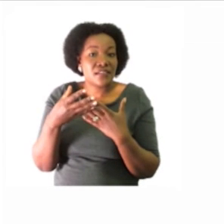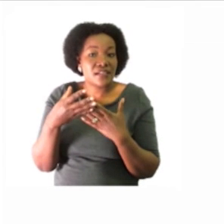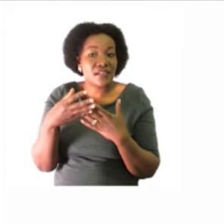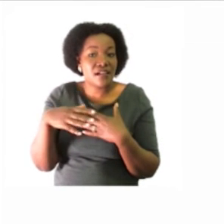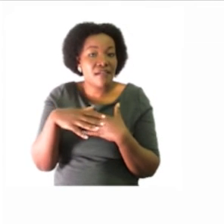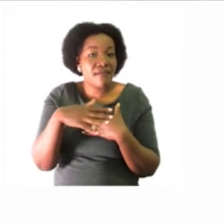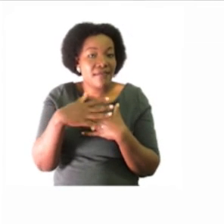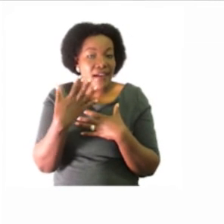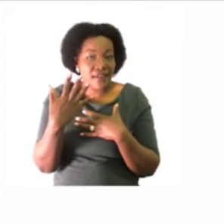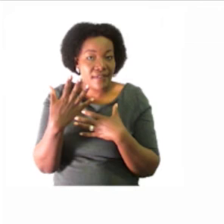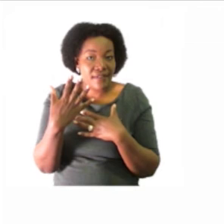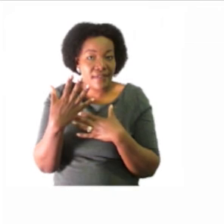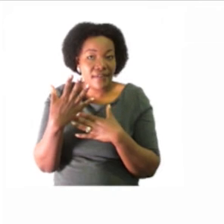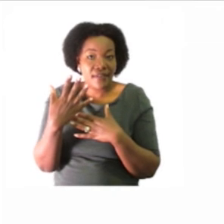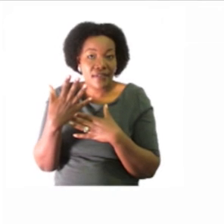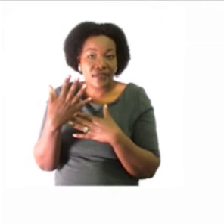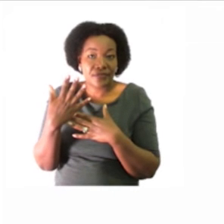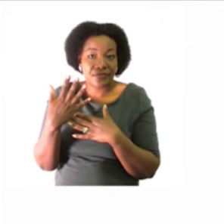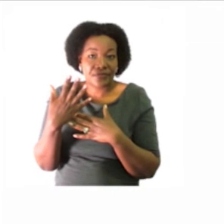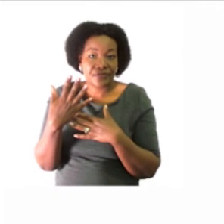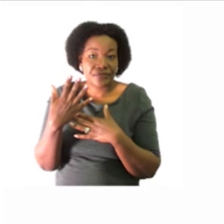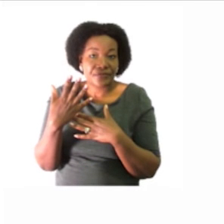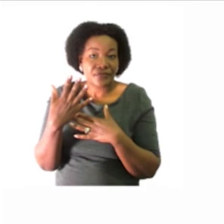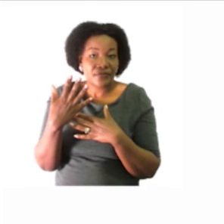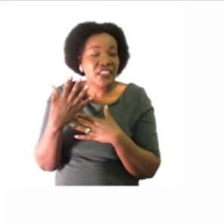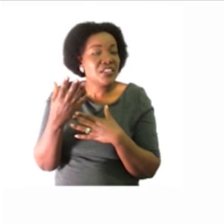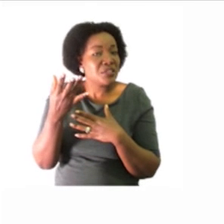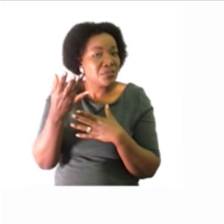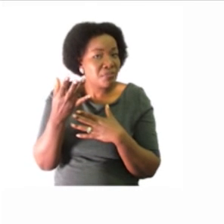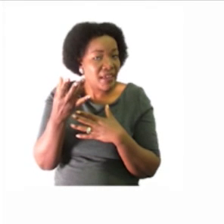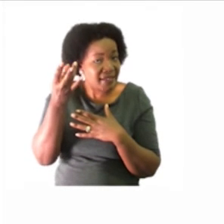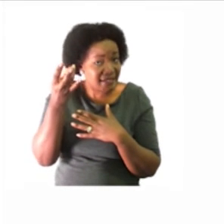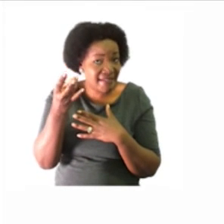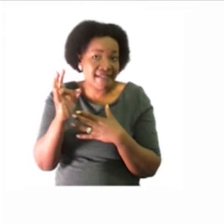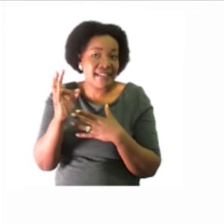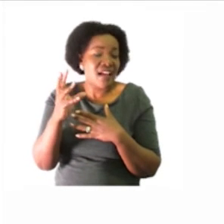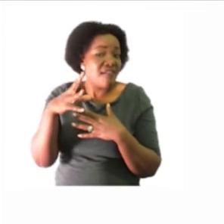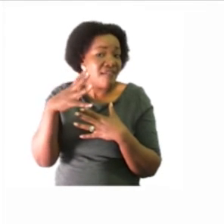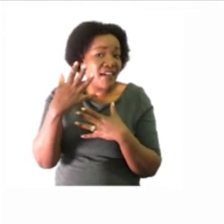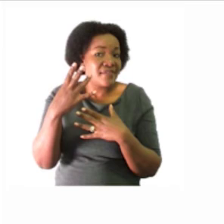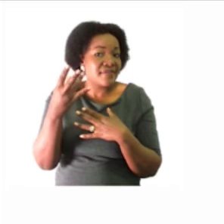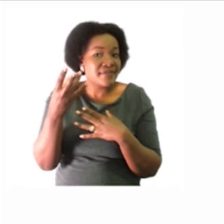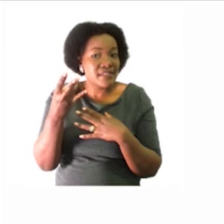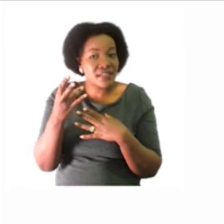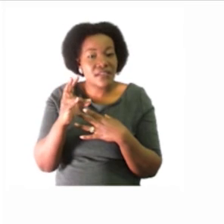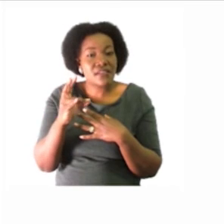and then you write the number which is going to be number 6. very fun way of